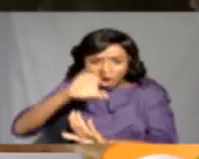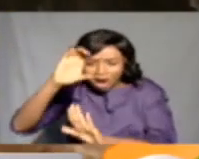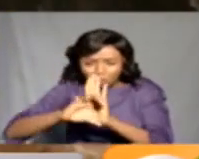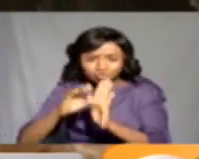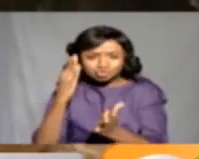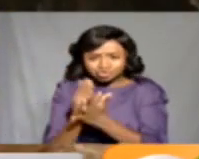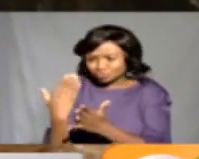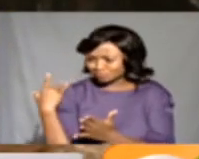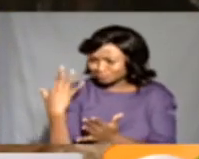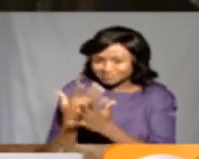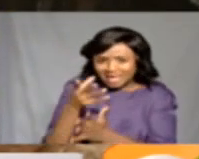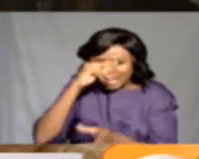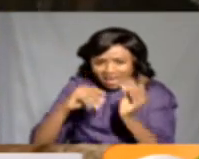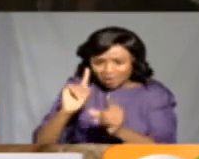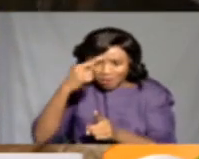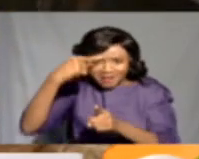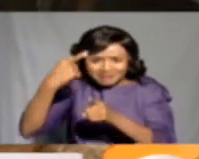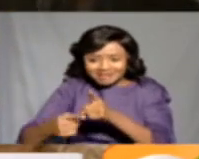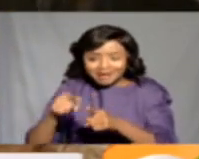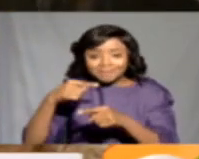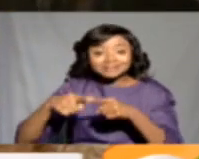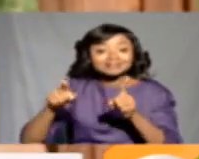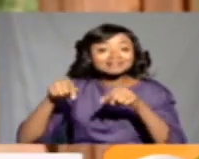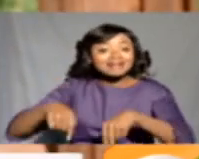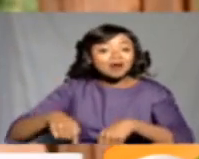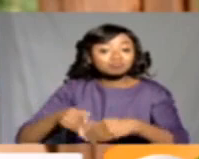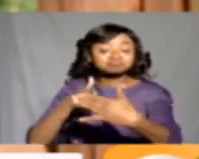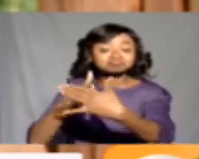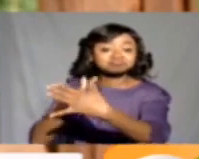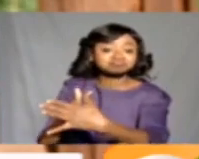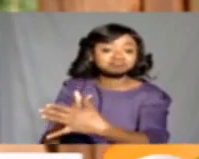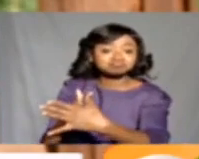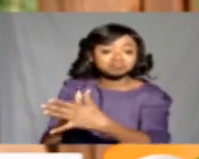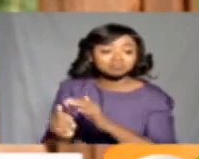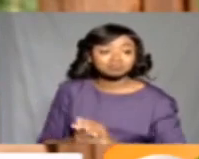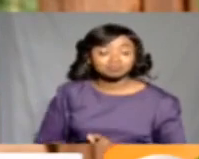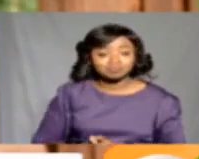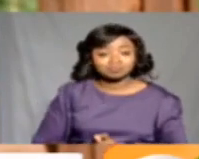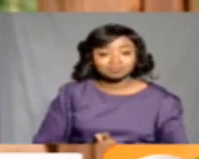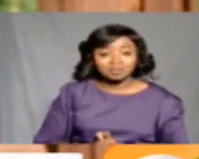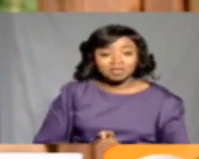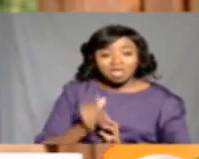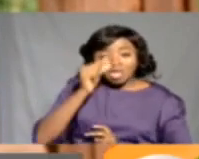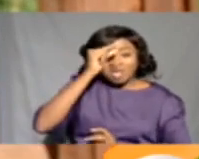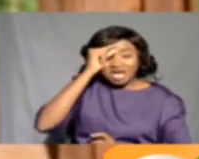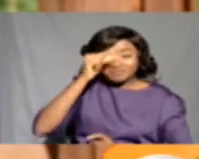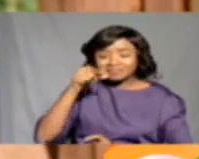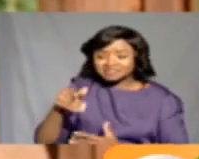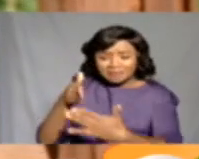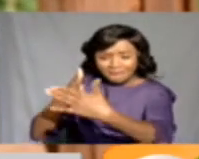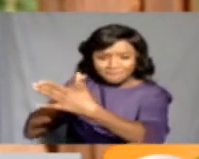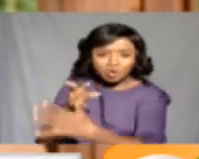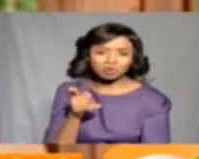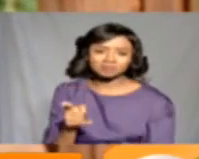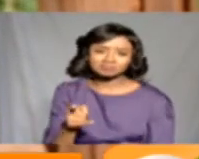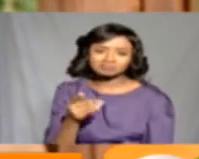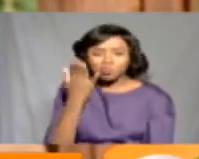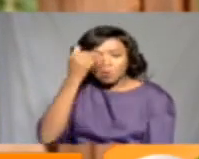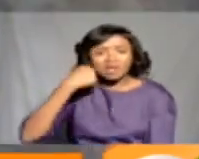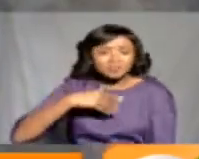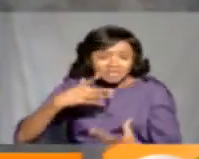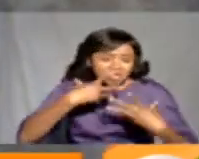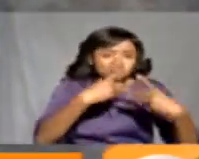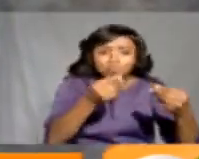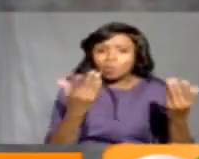to a year into training, has been terminated. The government have withdrawn that chance. We don't have anywhere to